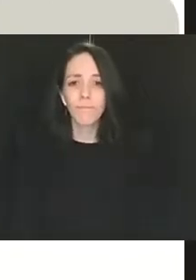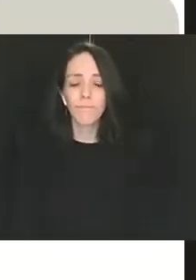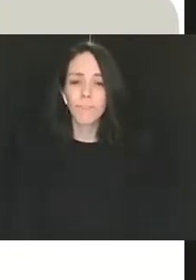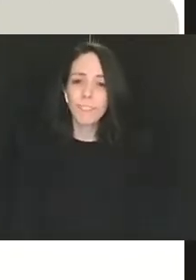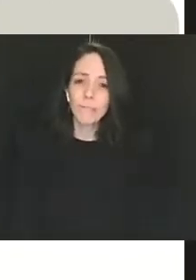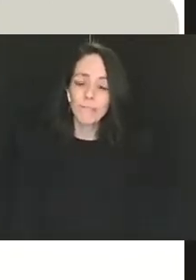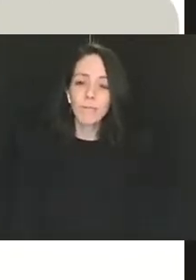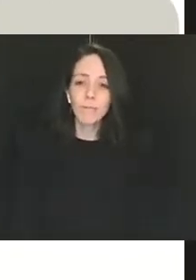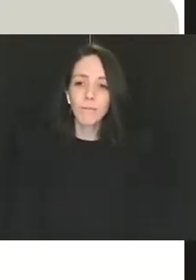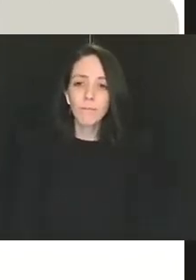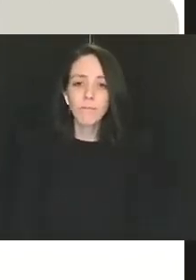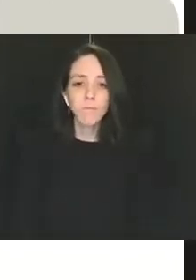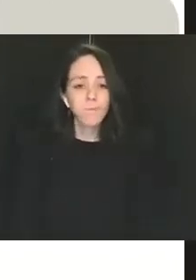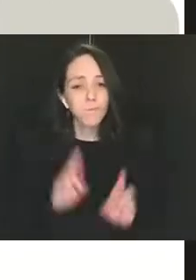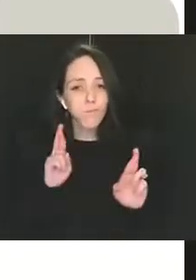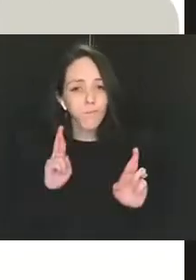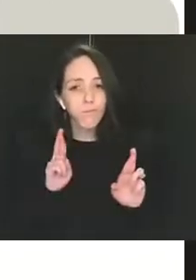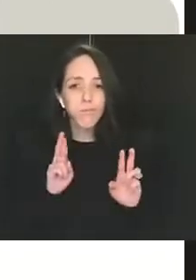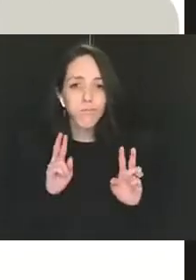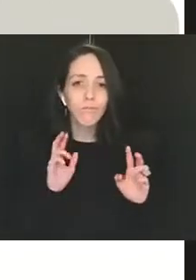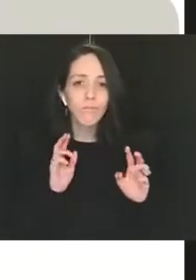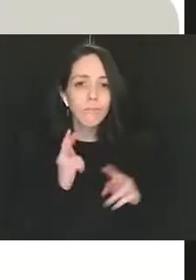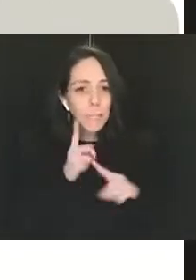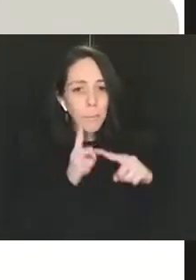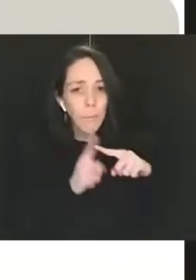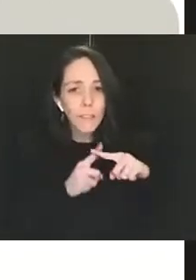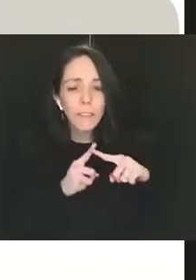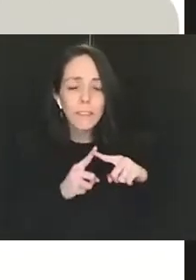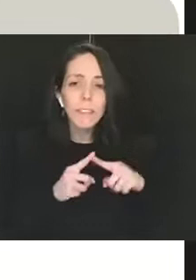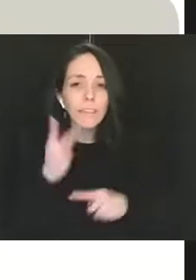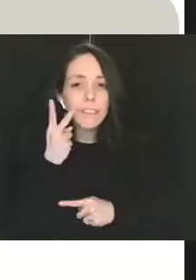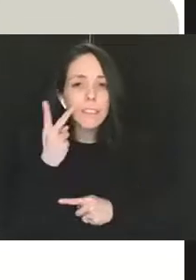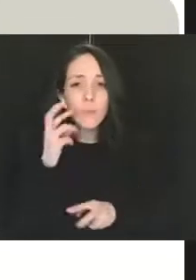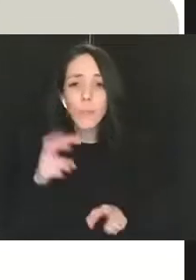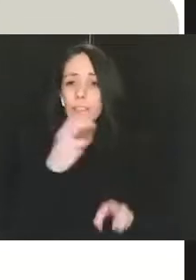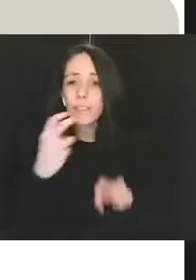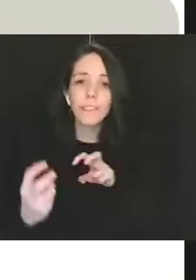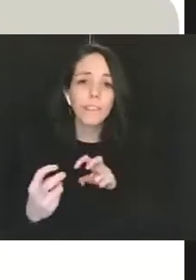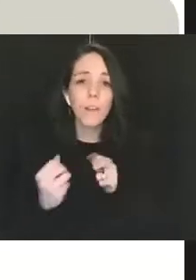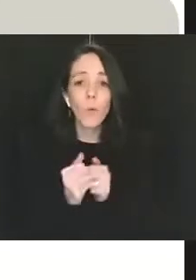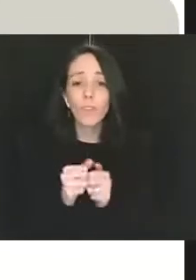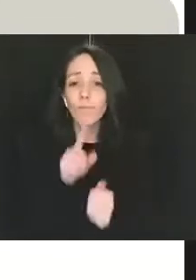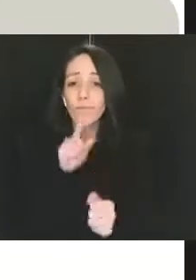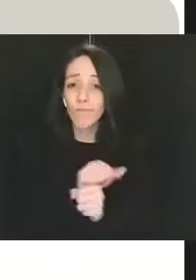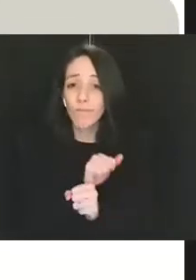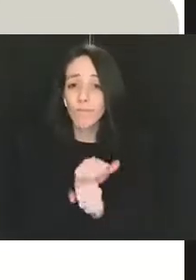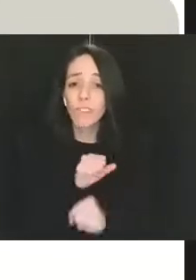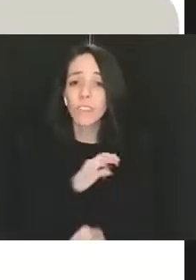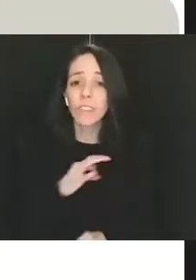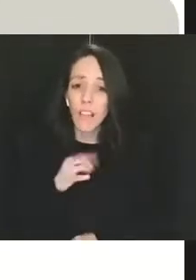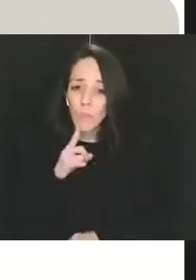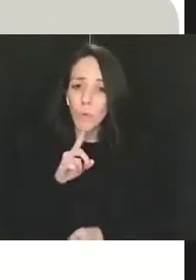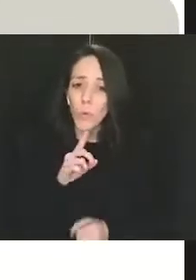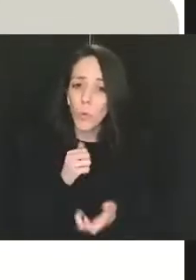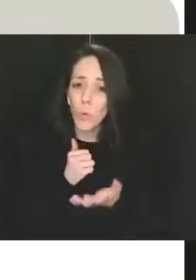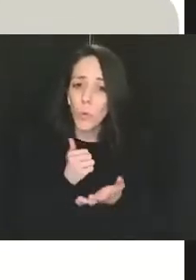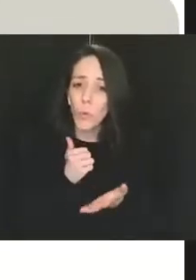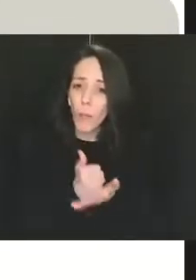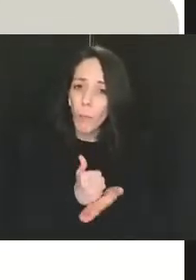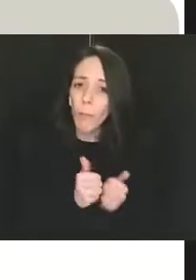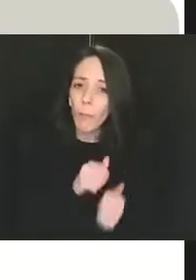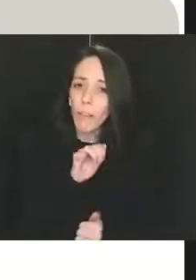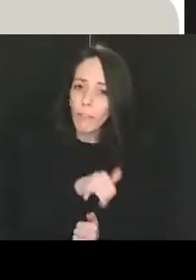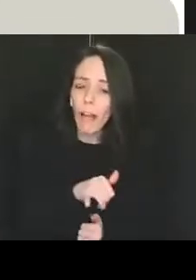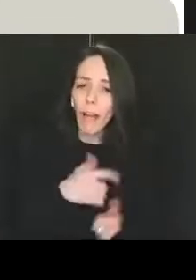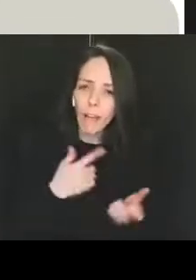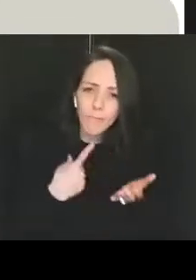I want to say, and let's see if we can get you sit down with the actual staff that are working on this issue, and then